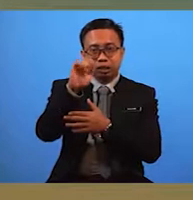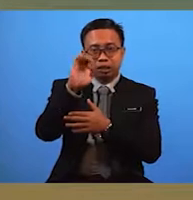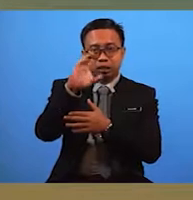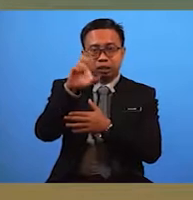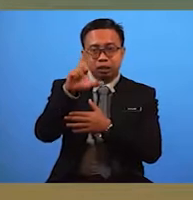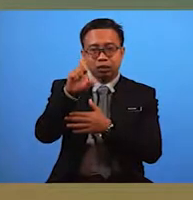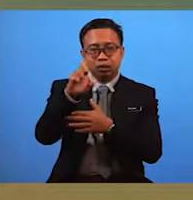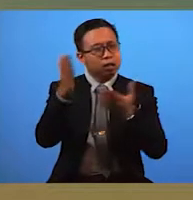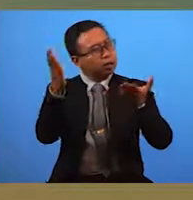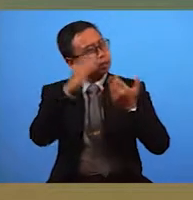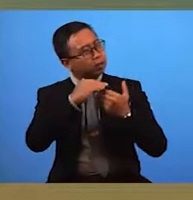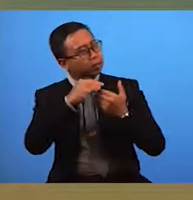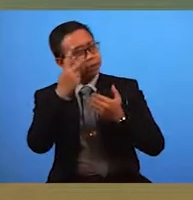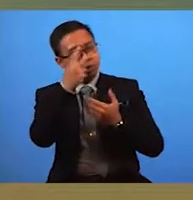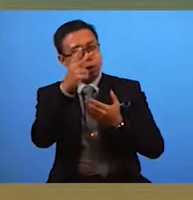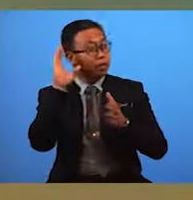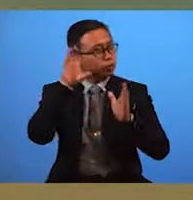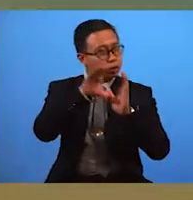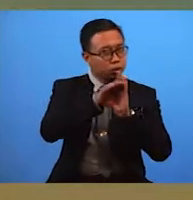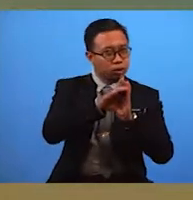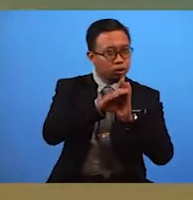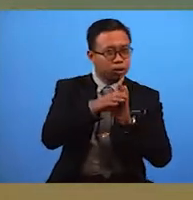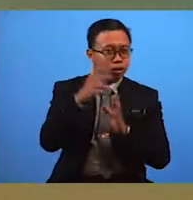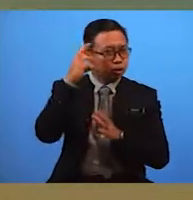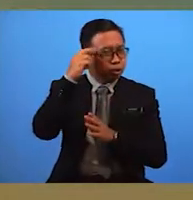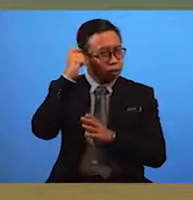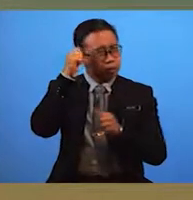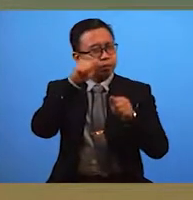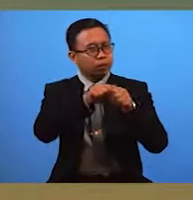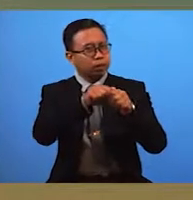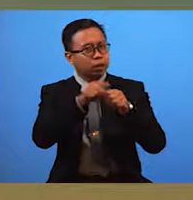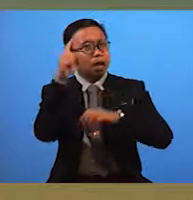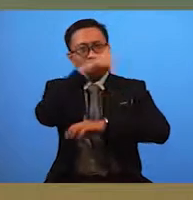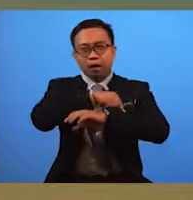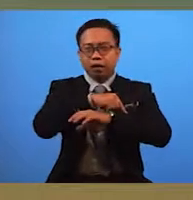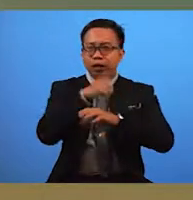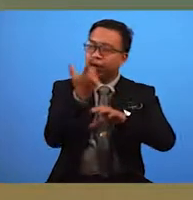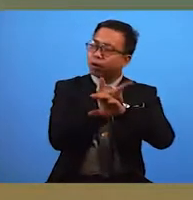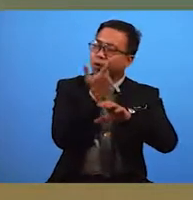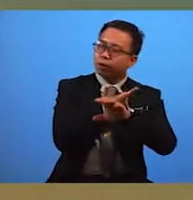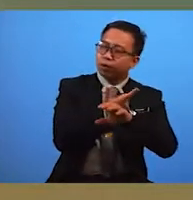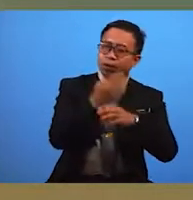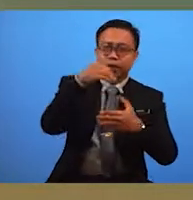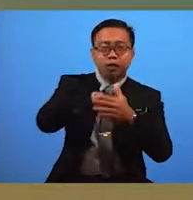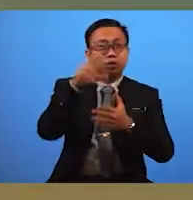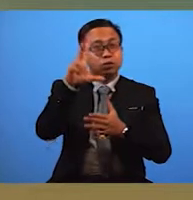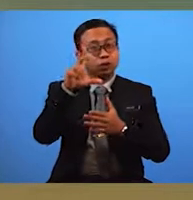these pictures. Do these remind you of your daily practice now and for the past